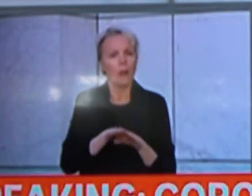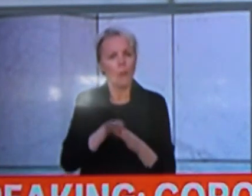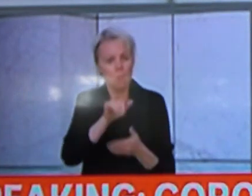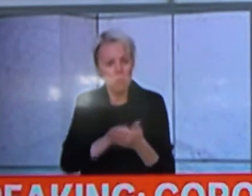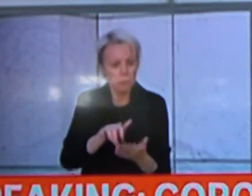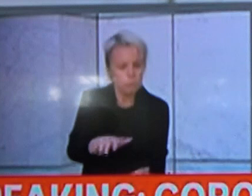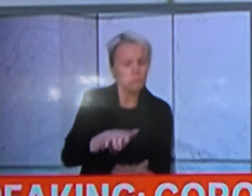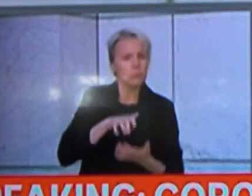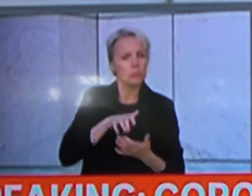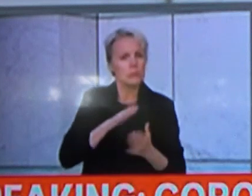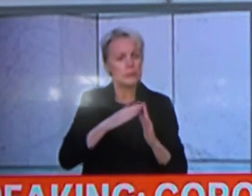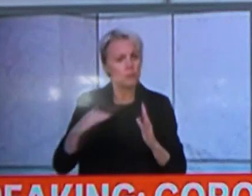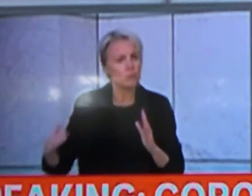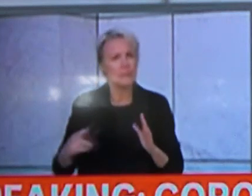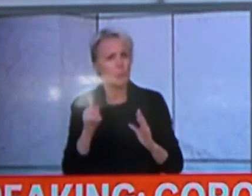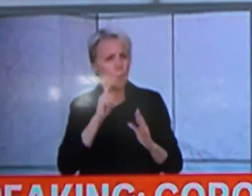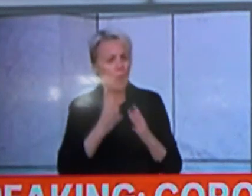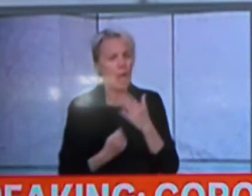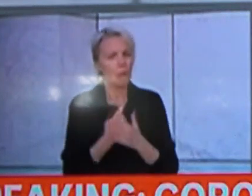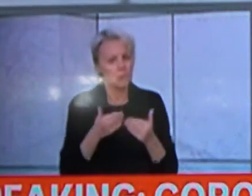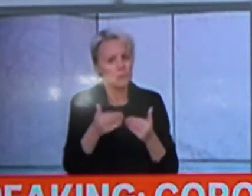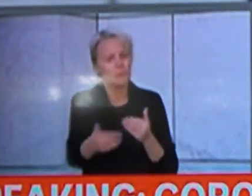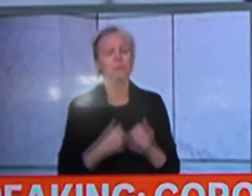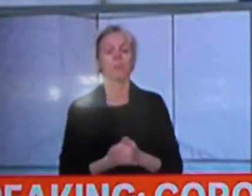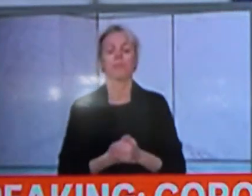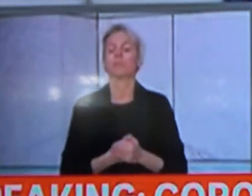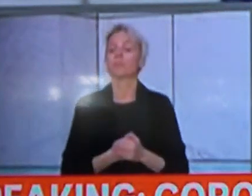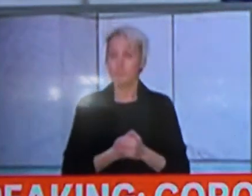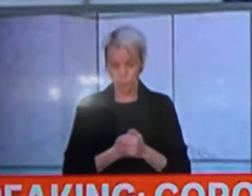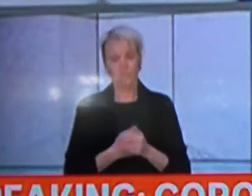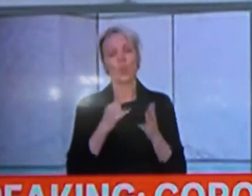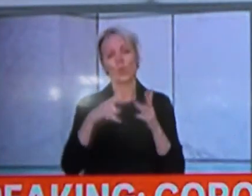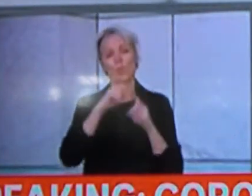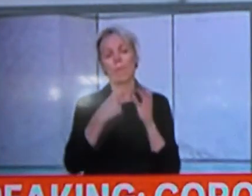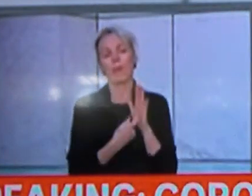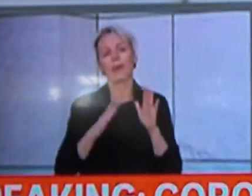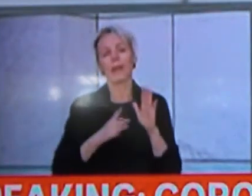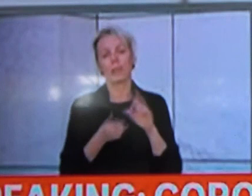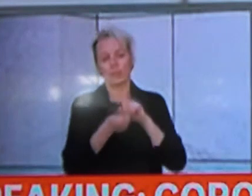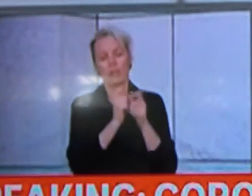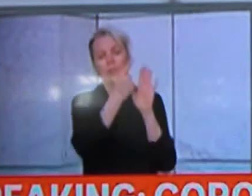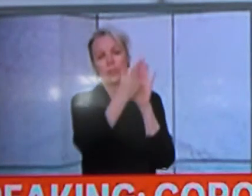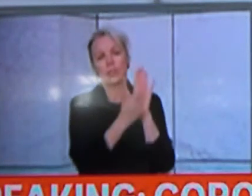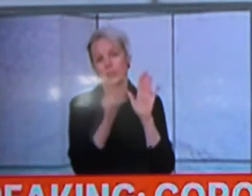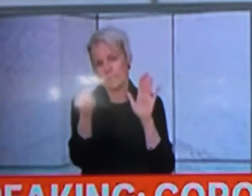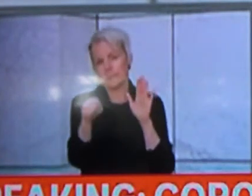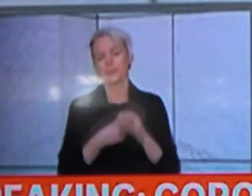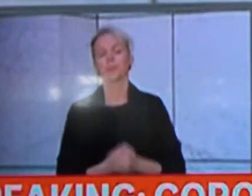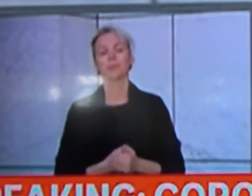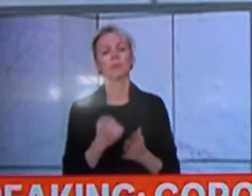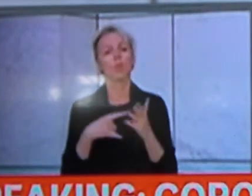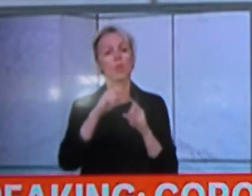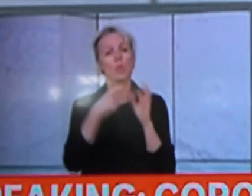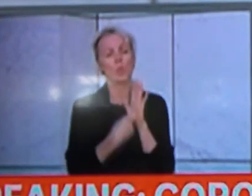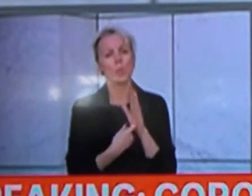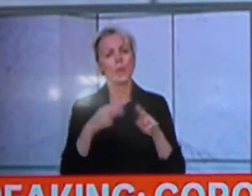virus? Is that something that is going to have to be on your agenda? In relation to you first, it's a legislative change, and I just want to point out that the